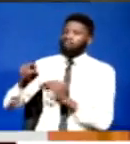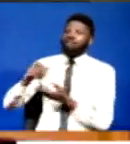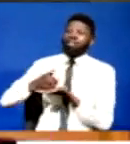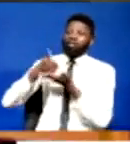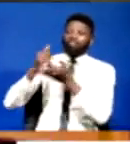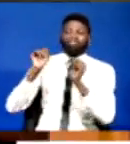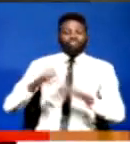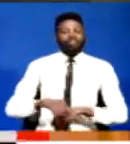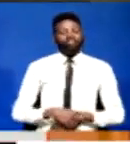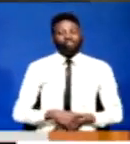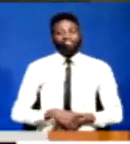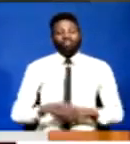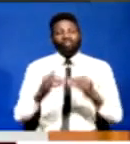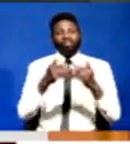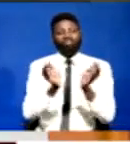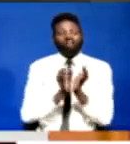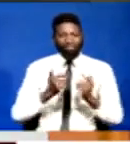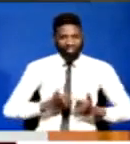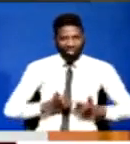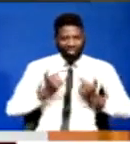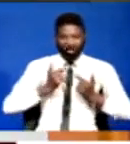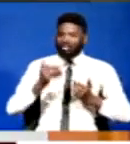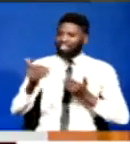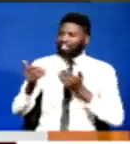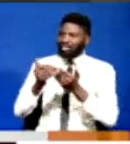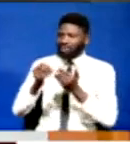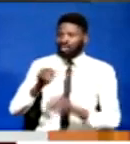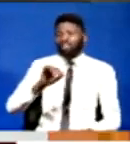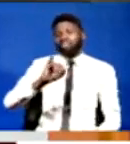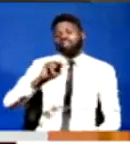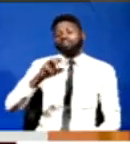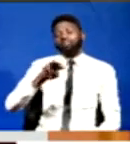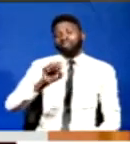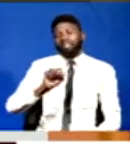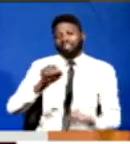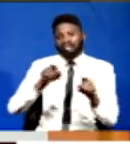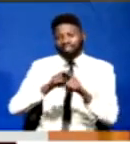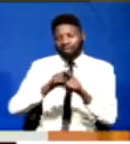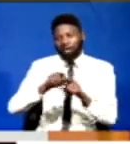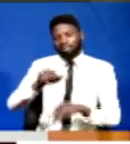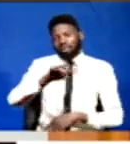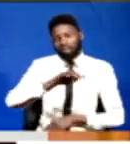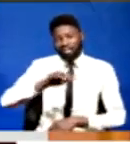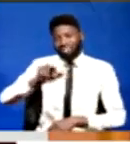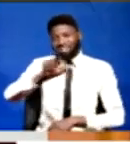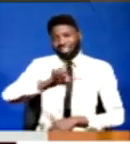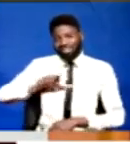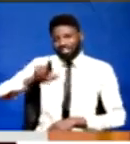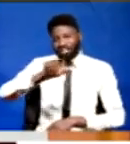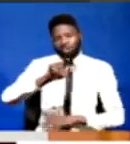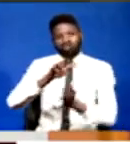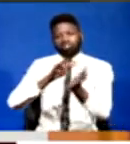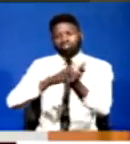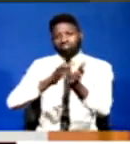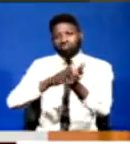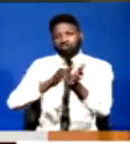And communities living next to the Linguistic Conservancy and Mukogodo Indigenous Forest in Laikipia have been commended for their efforts